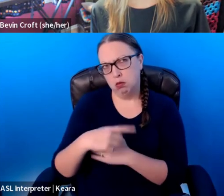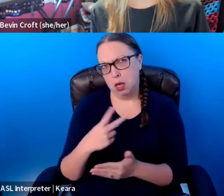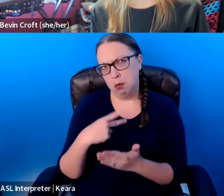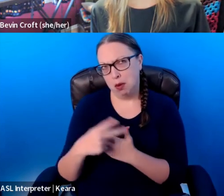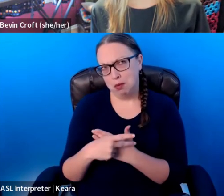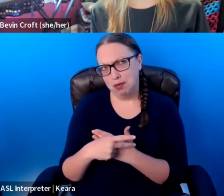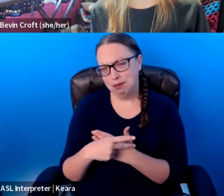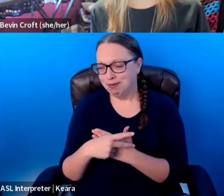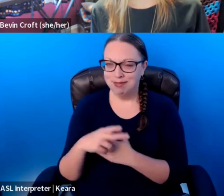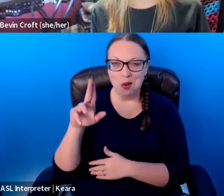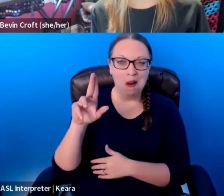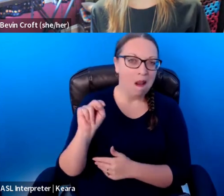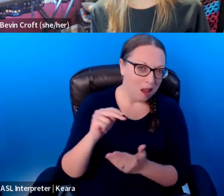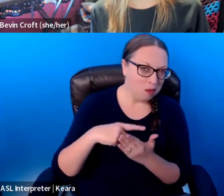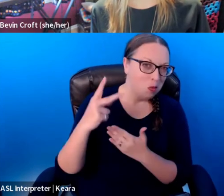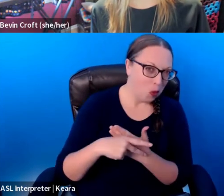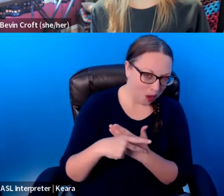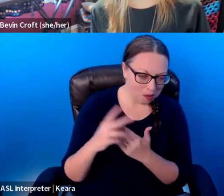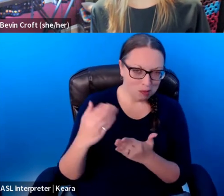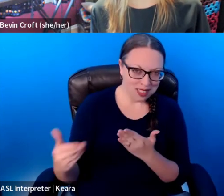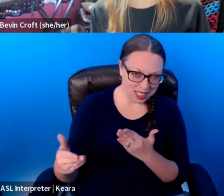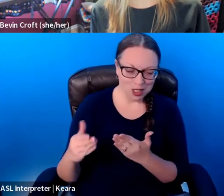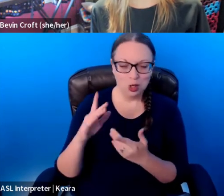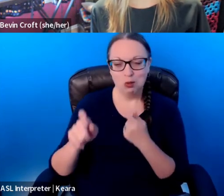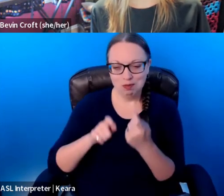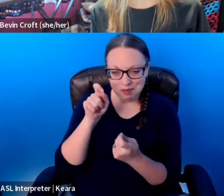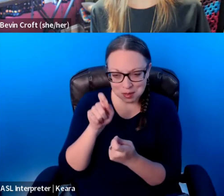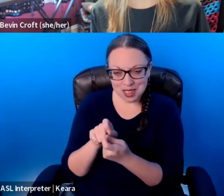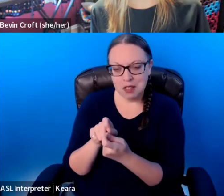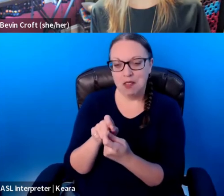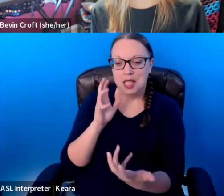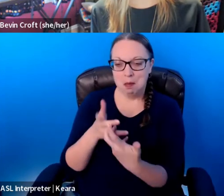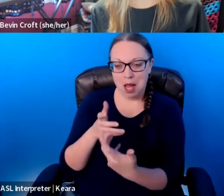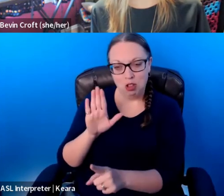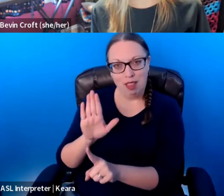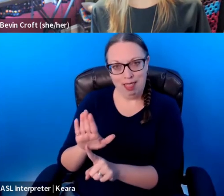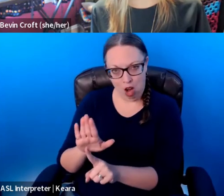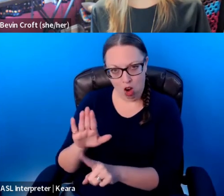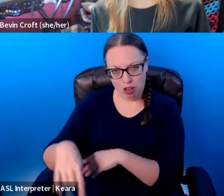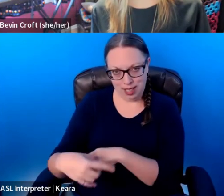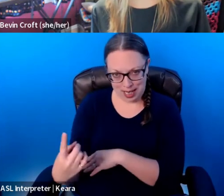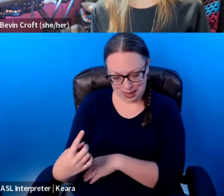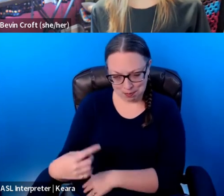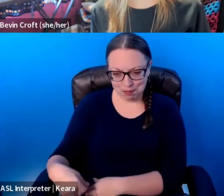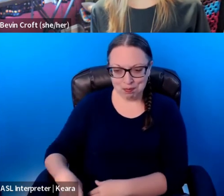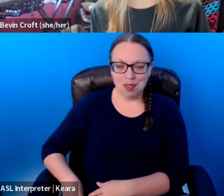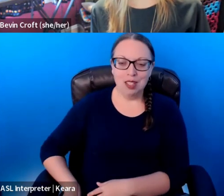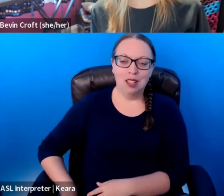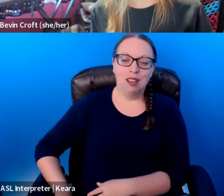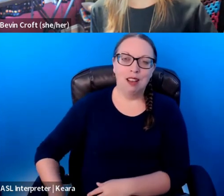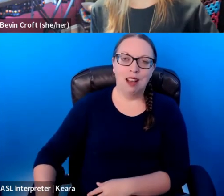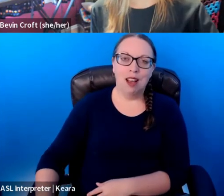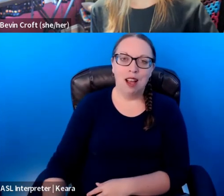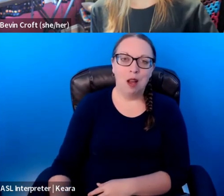Unprogrammed programs around customizing their day. So that was something that came up. Another thing that I think that came up